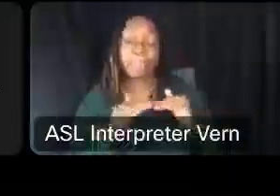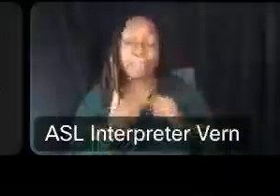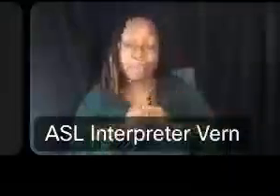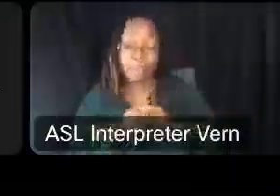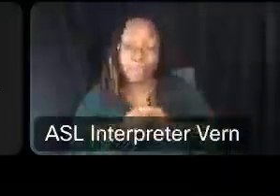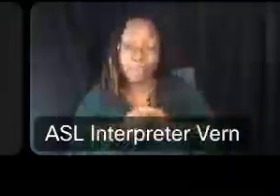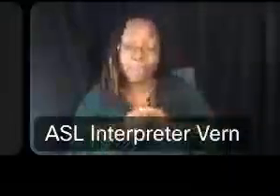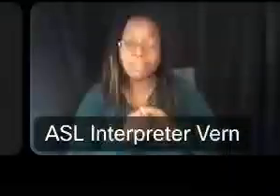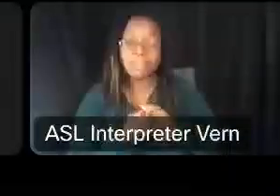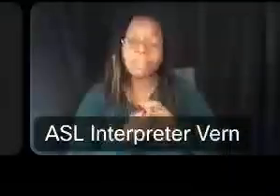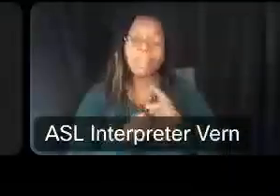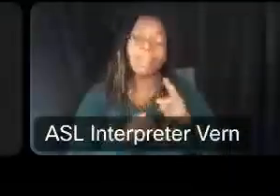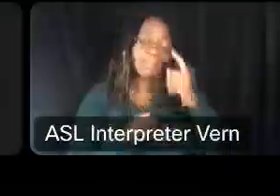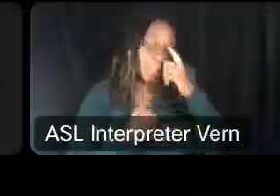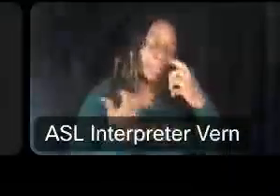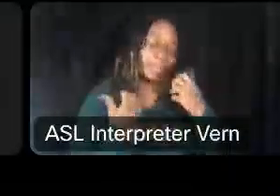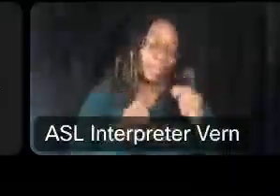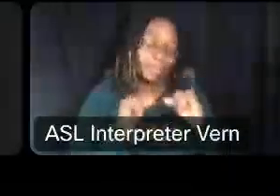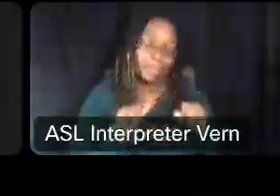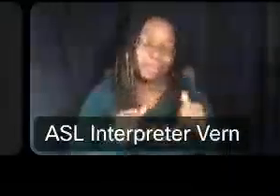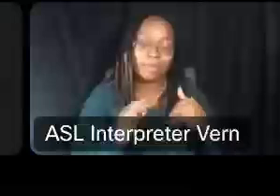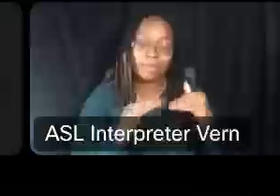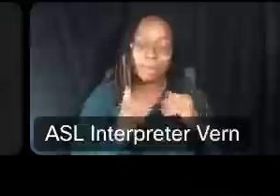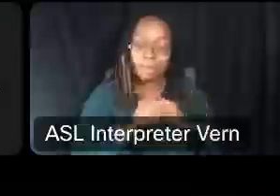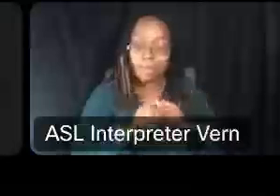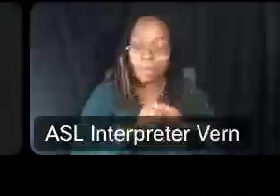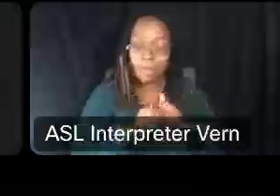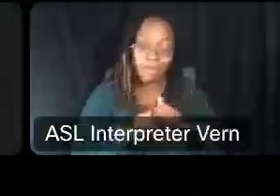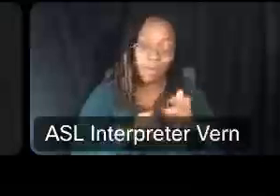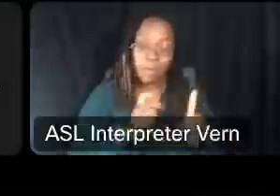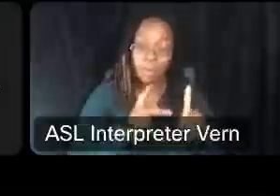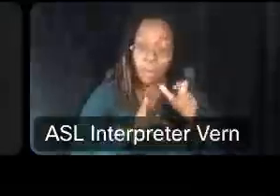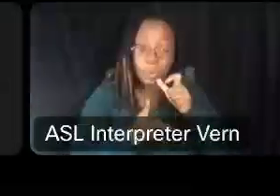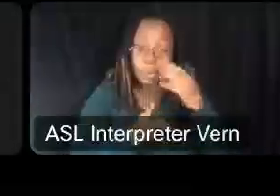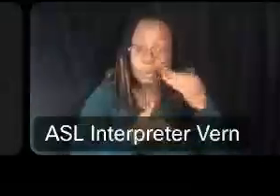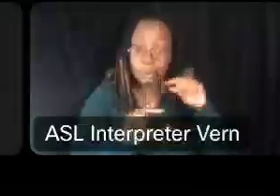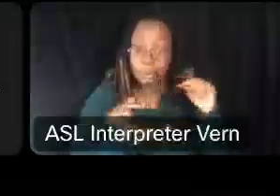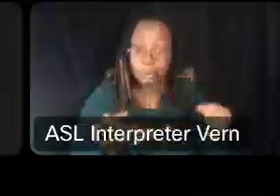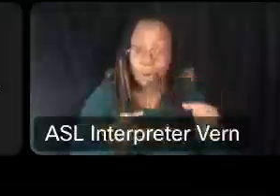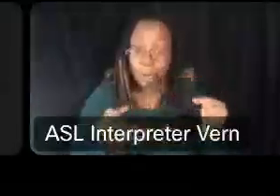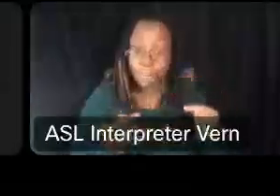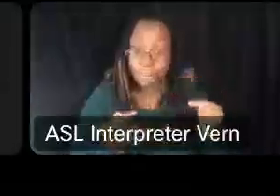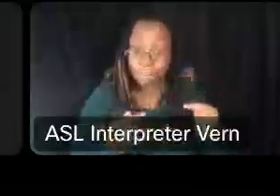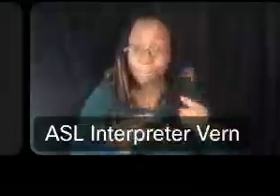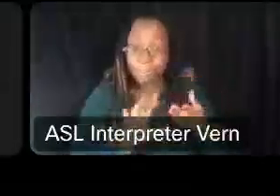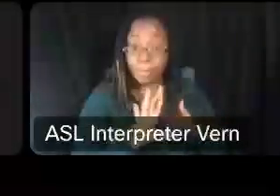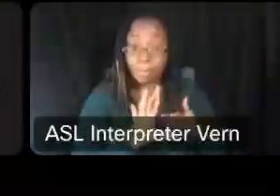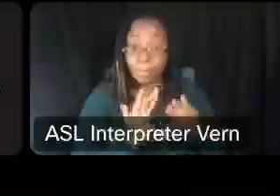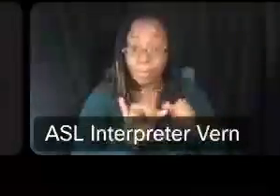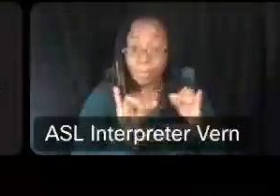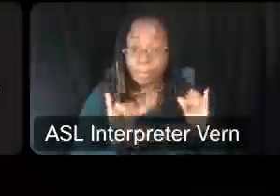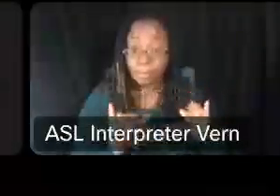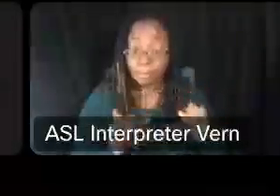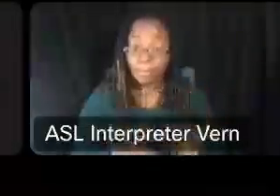there was peer support where movement of people who were harmed in the psychiatric system. And today,